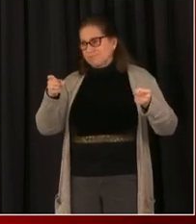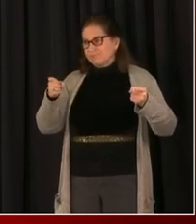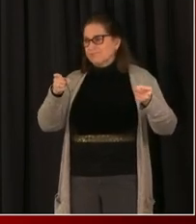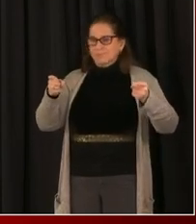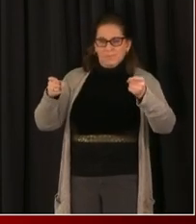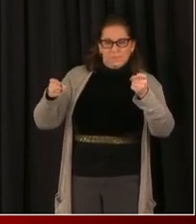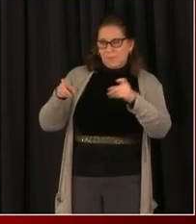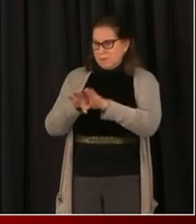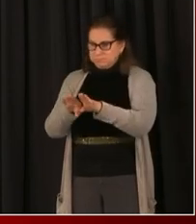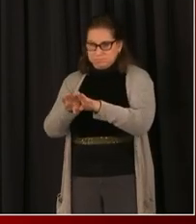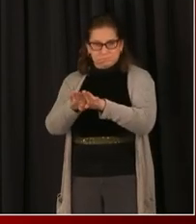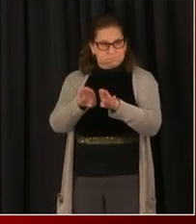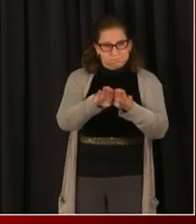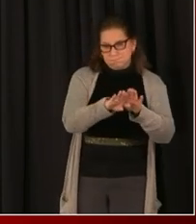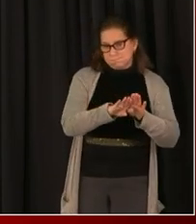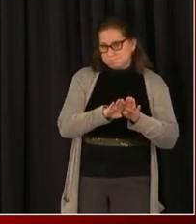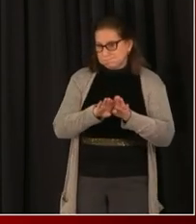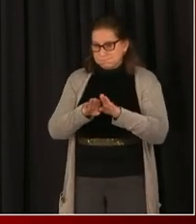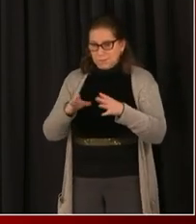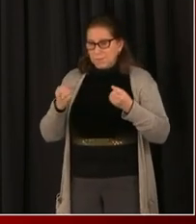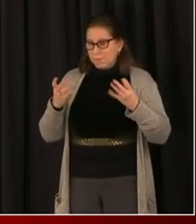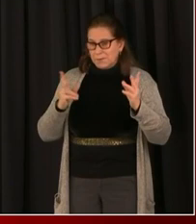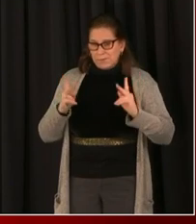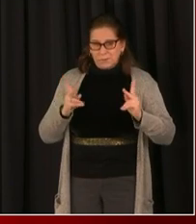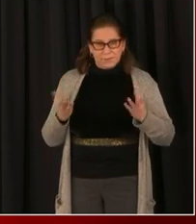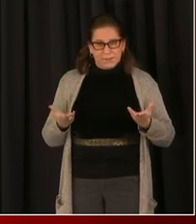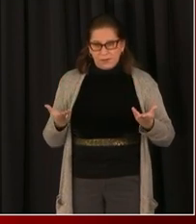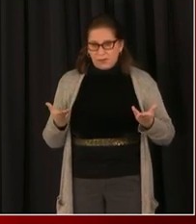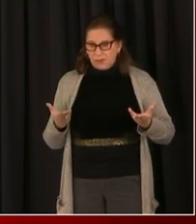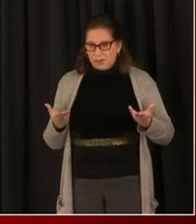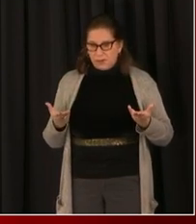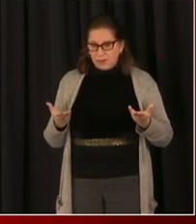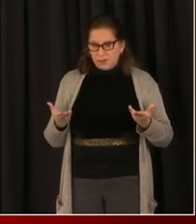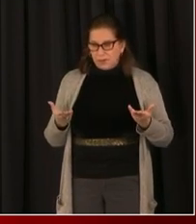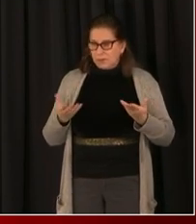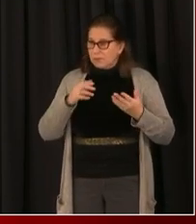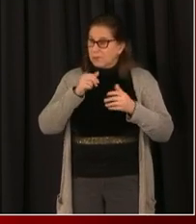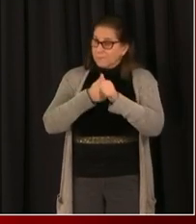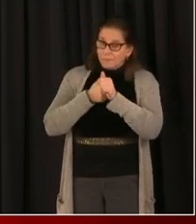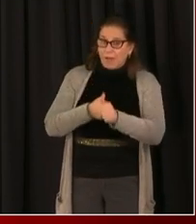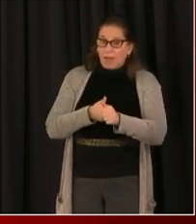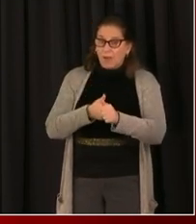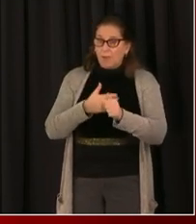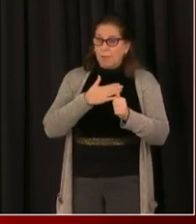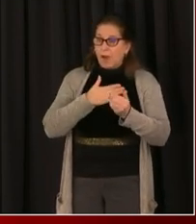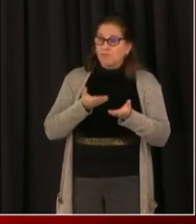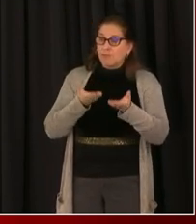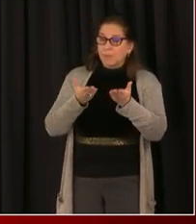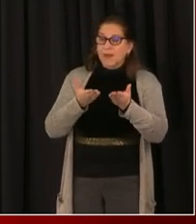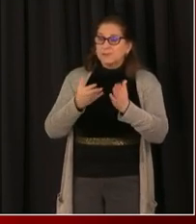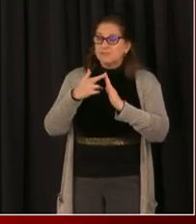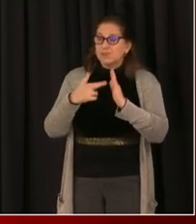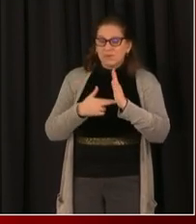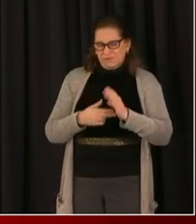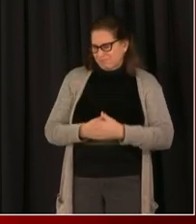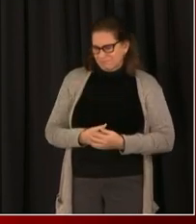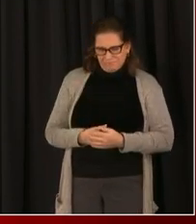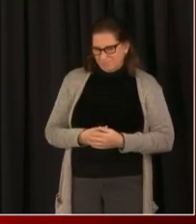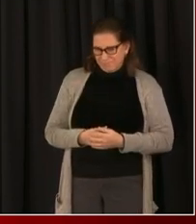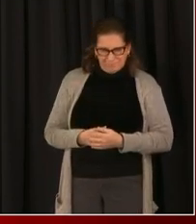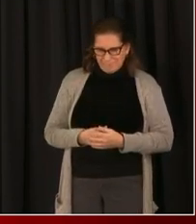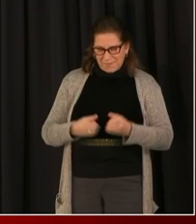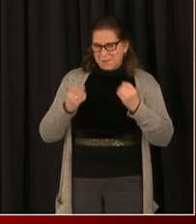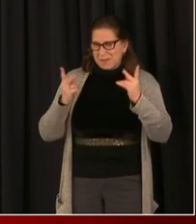of our community, and the degree to which we would get adherence to that immediately may also be debatable now 9